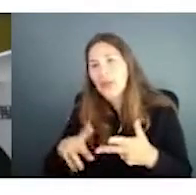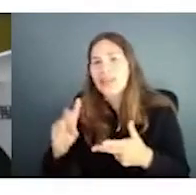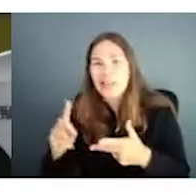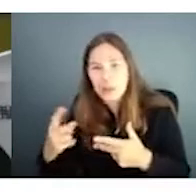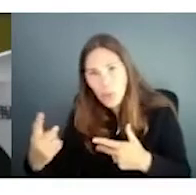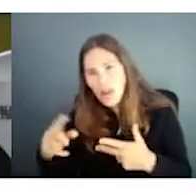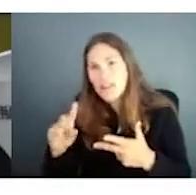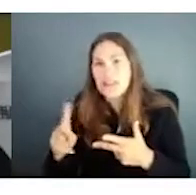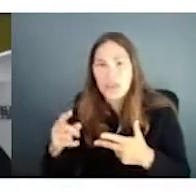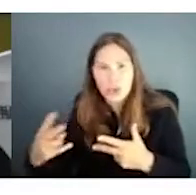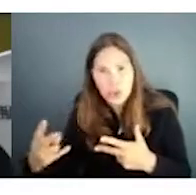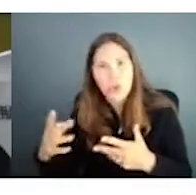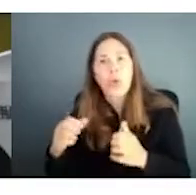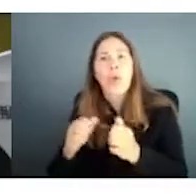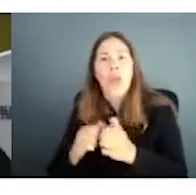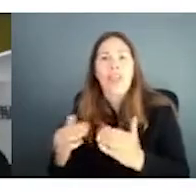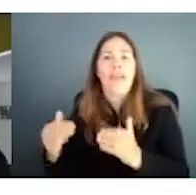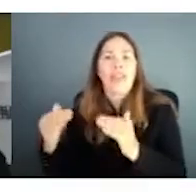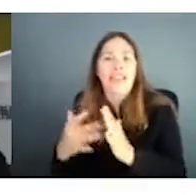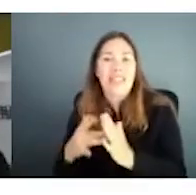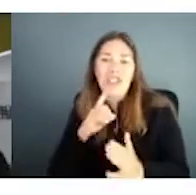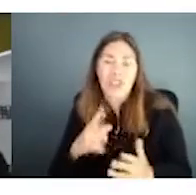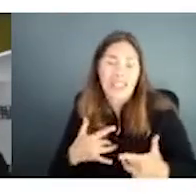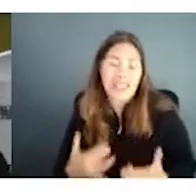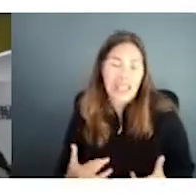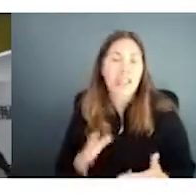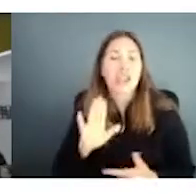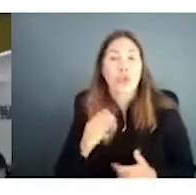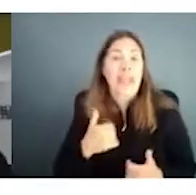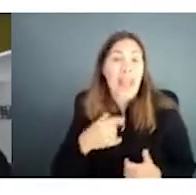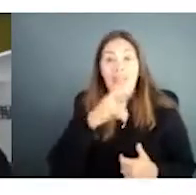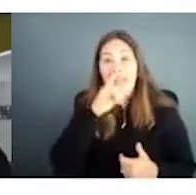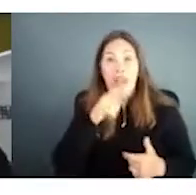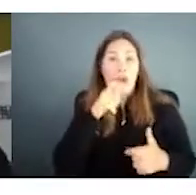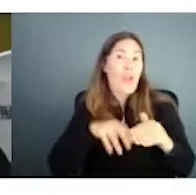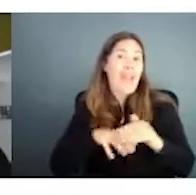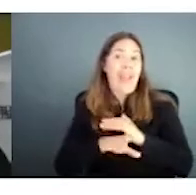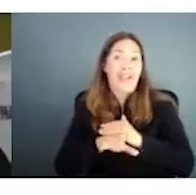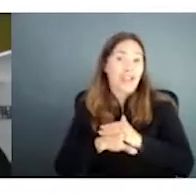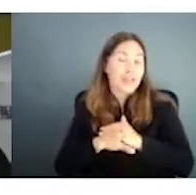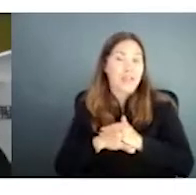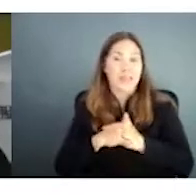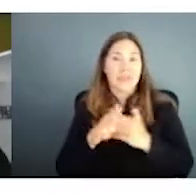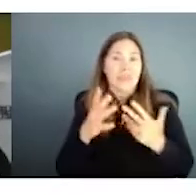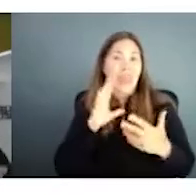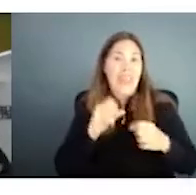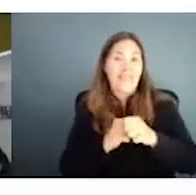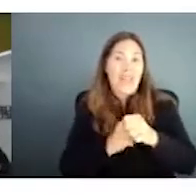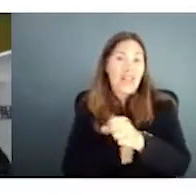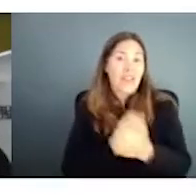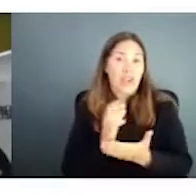Video 2, Advanced Studies. So technically, you could have a kid who comes in, does the foundational